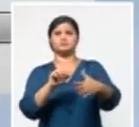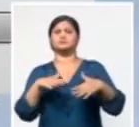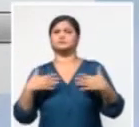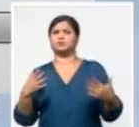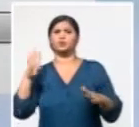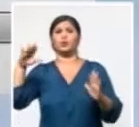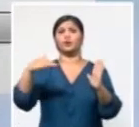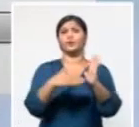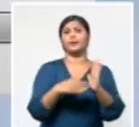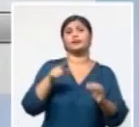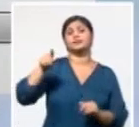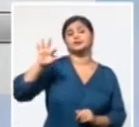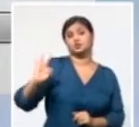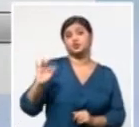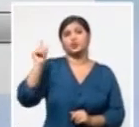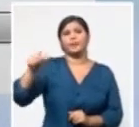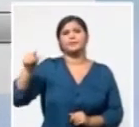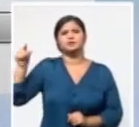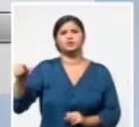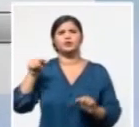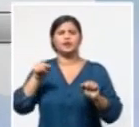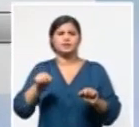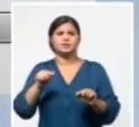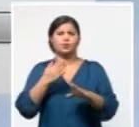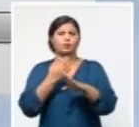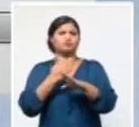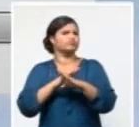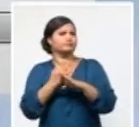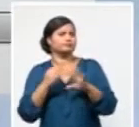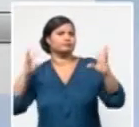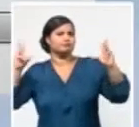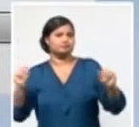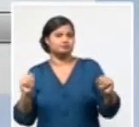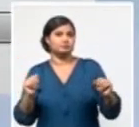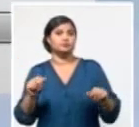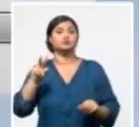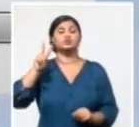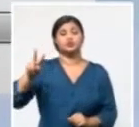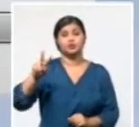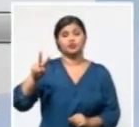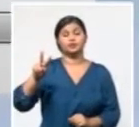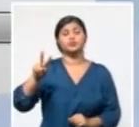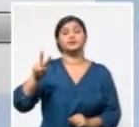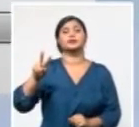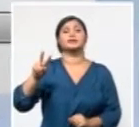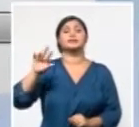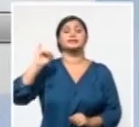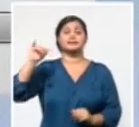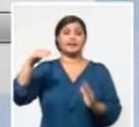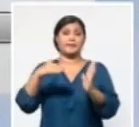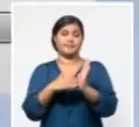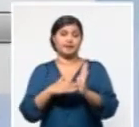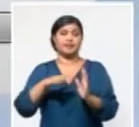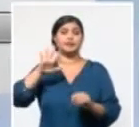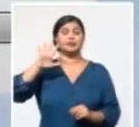4,018 people died in the region due to COVID-19, for a cumulative of